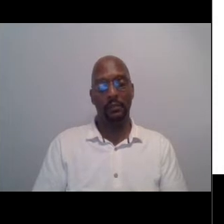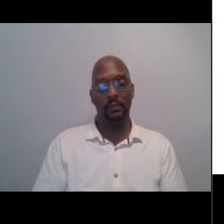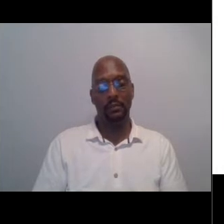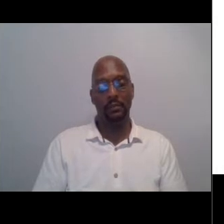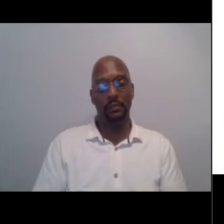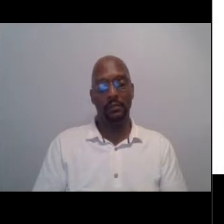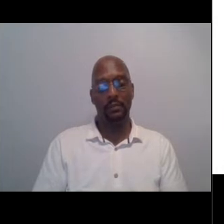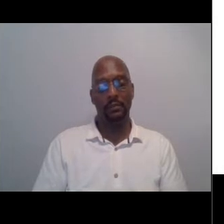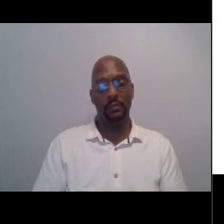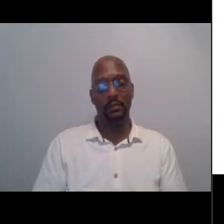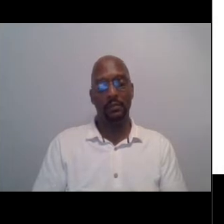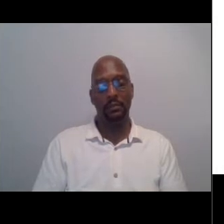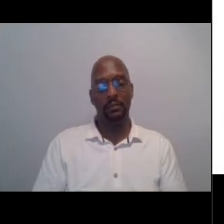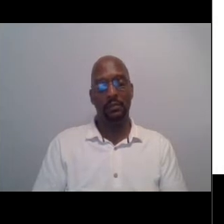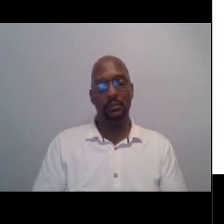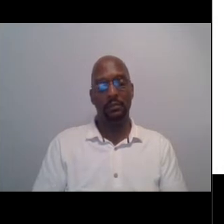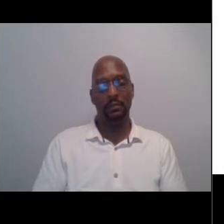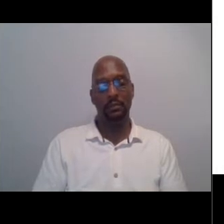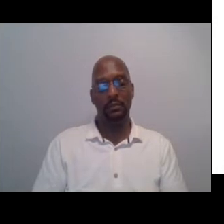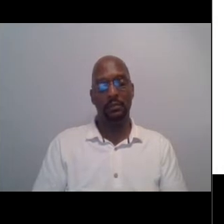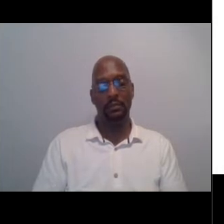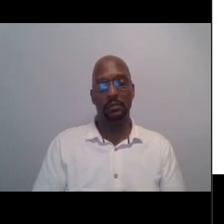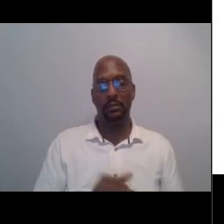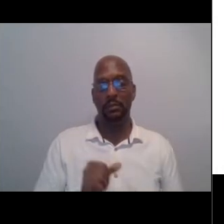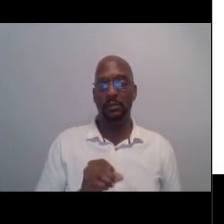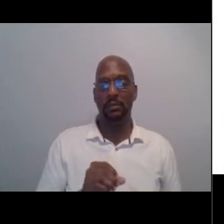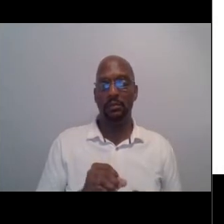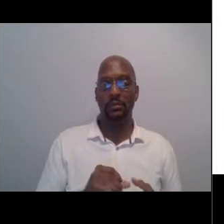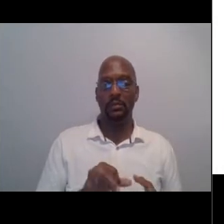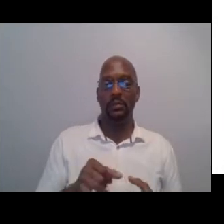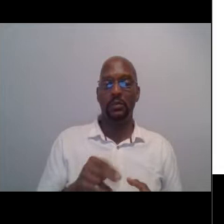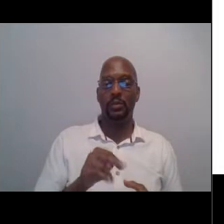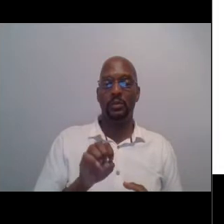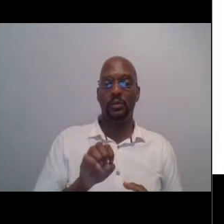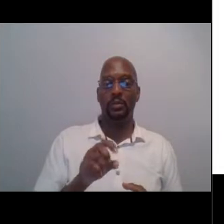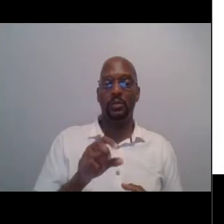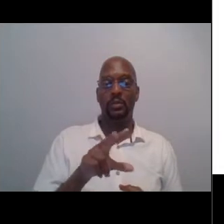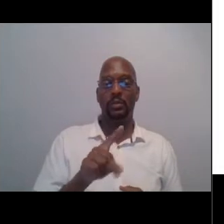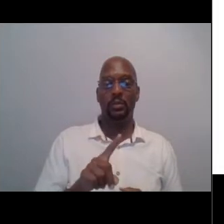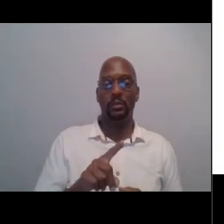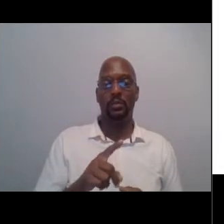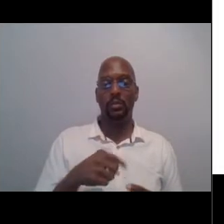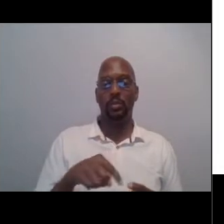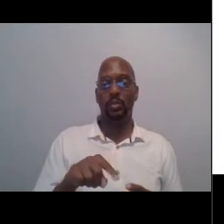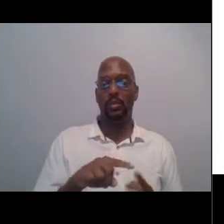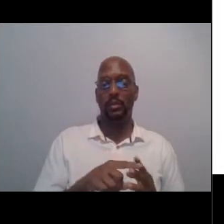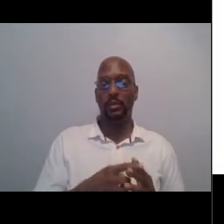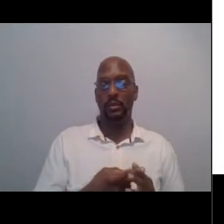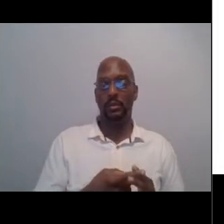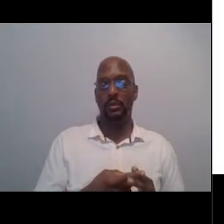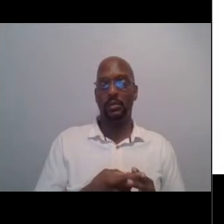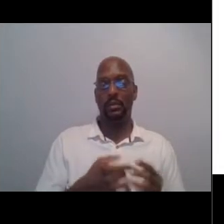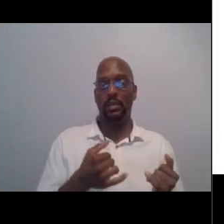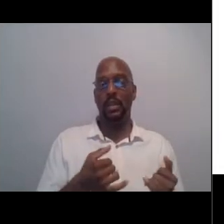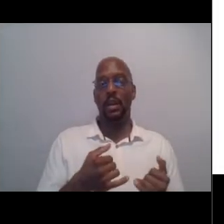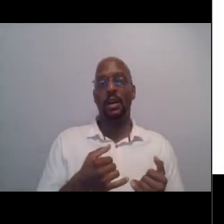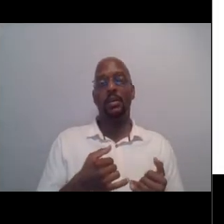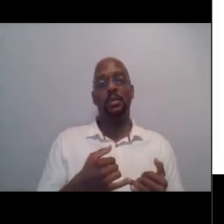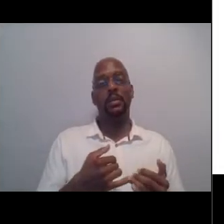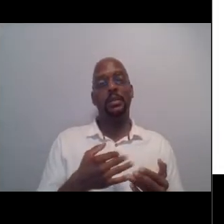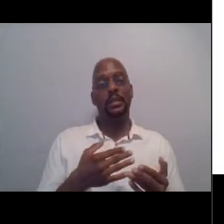And so having begun on June the 31st, we are now at the end of the 90-day